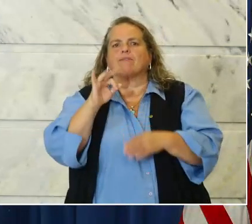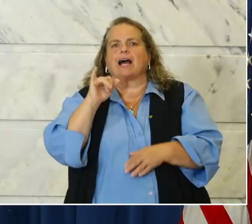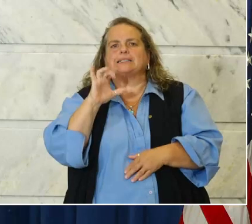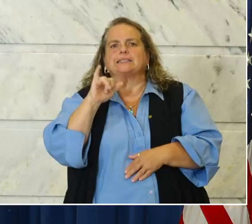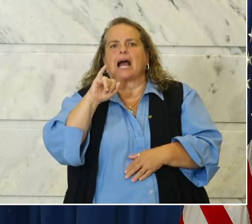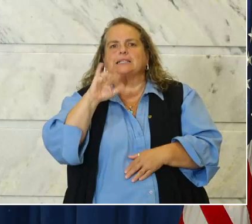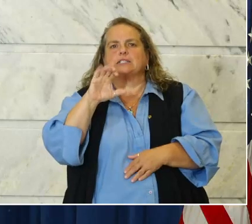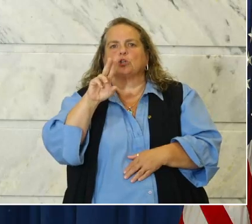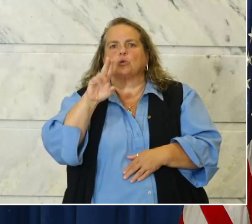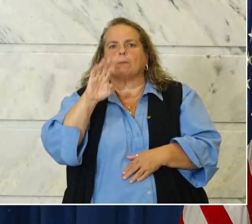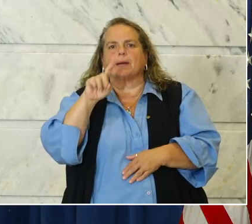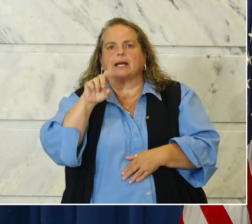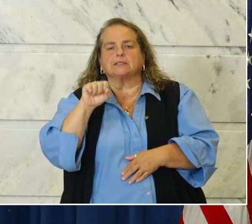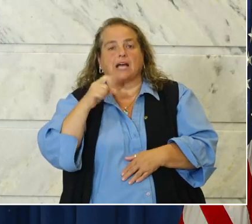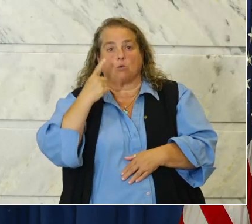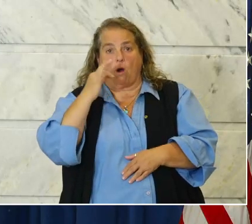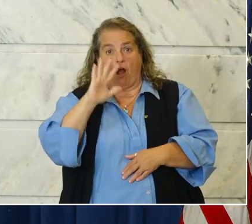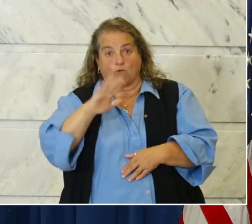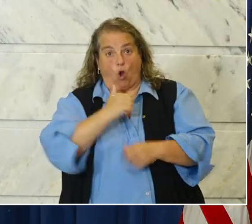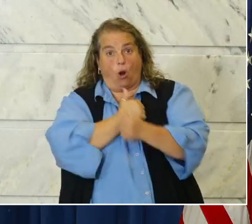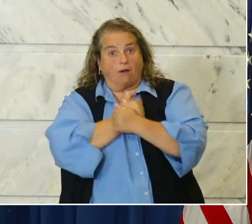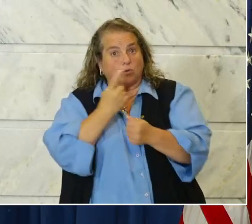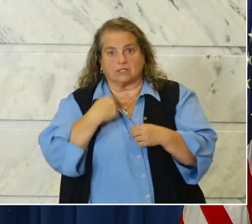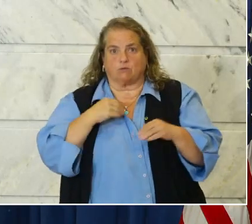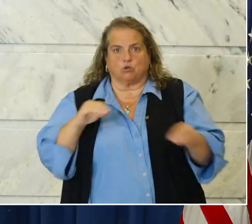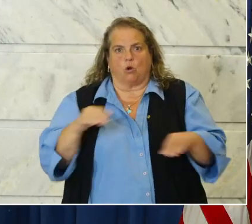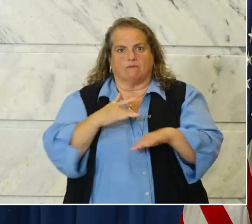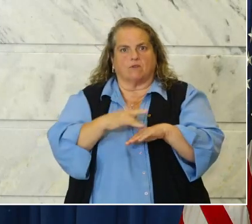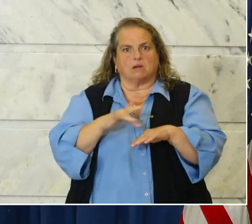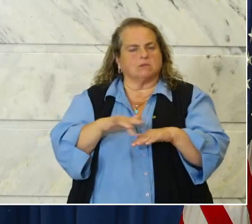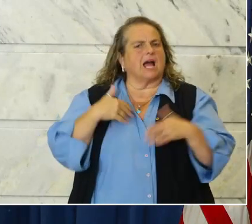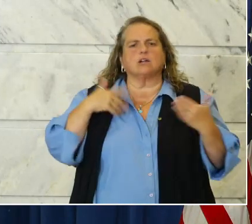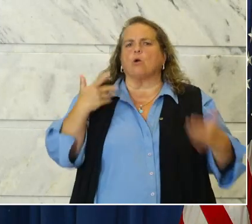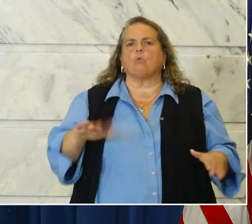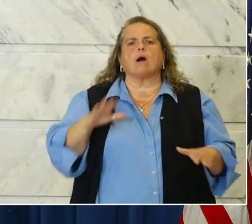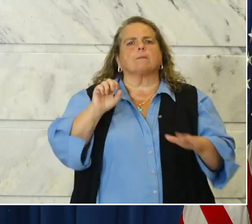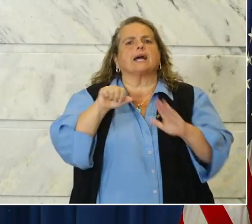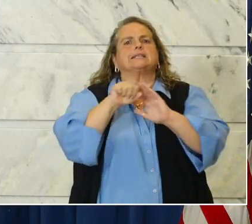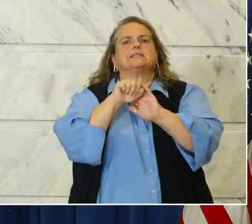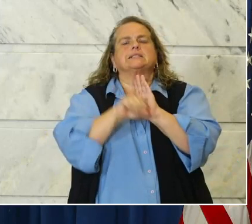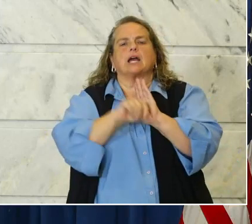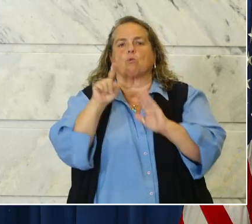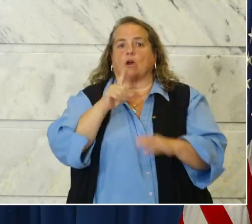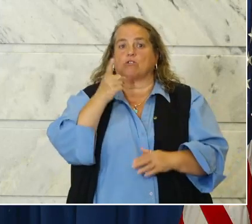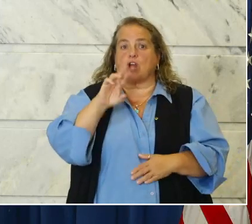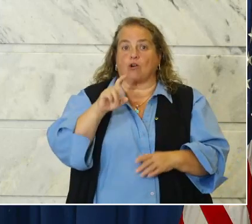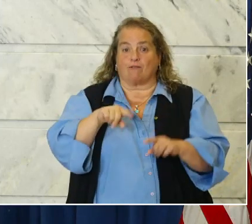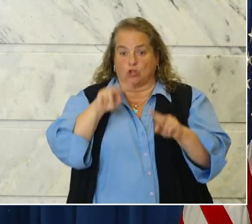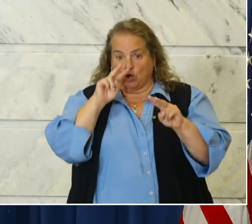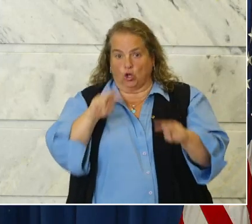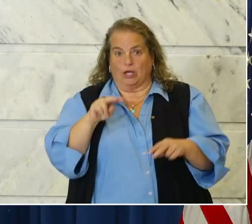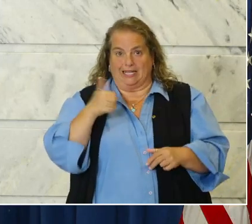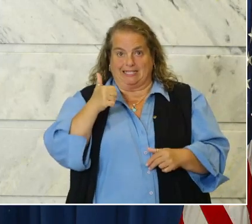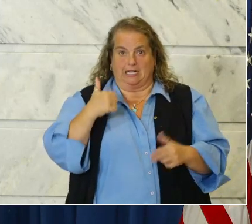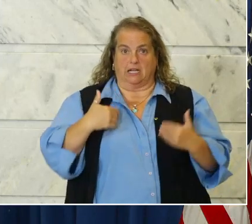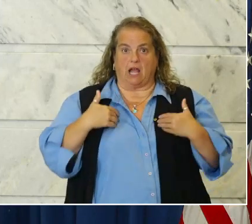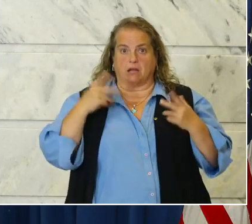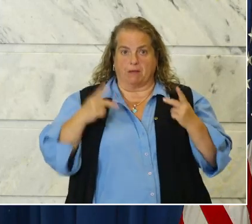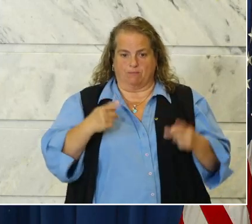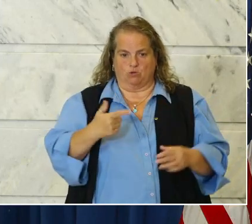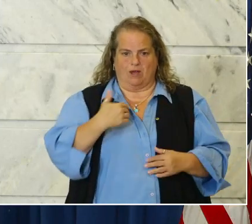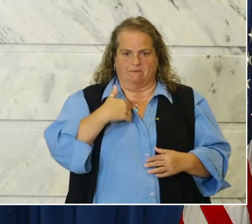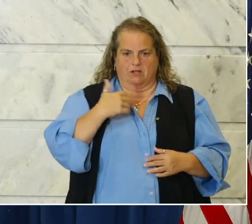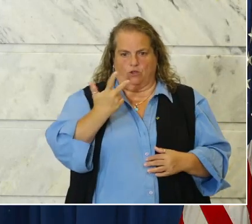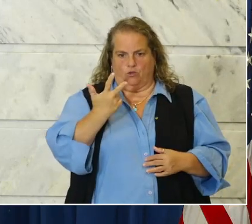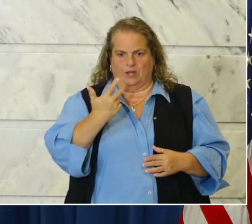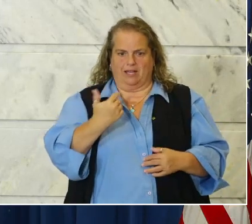ones doesn't have space. I don't want to be a state where a doctor has to look at 10 young people knowing they have 3 ventilators and make a decision